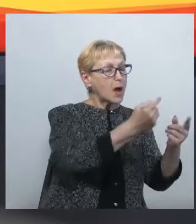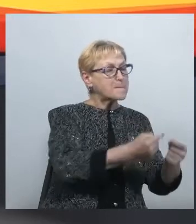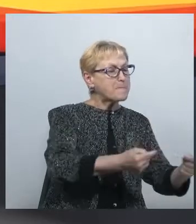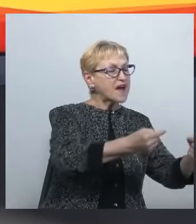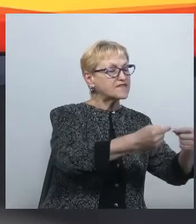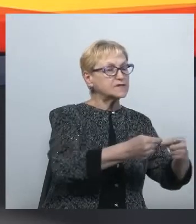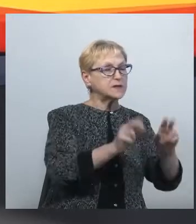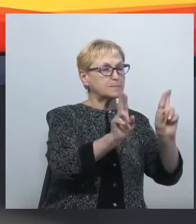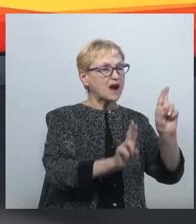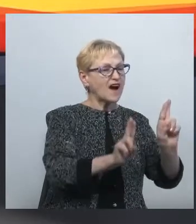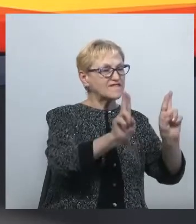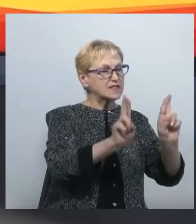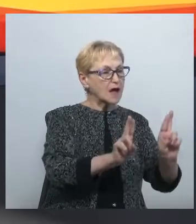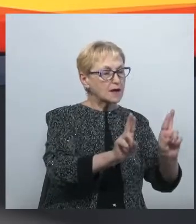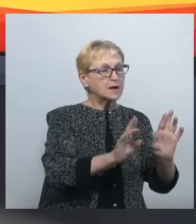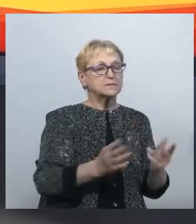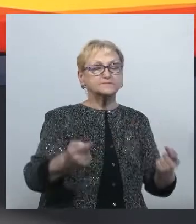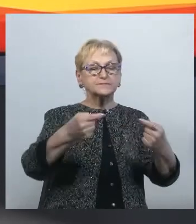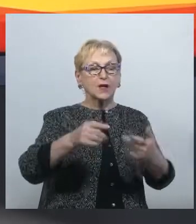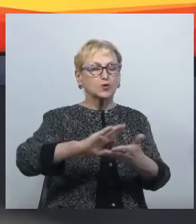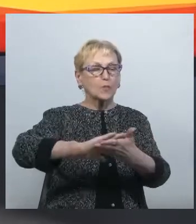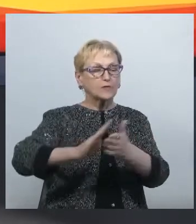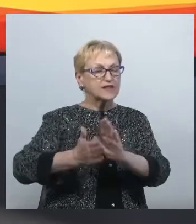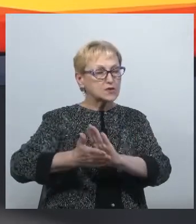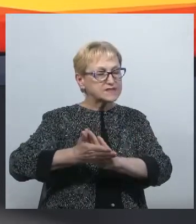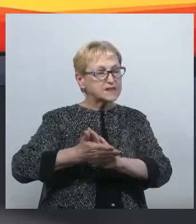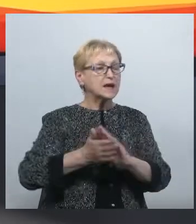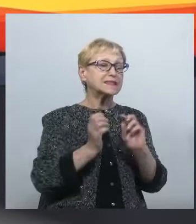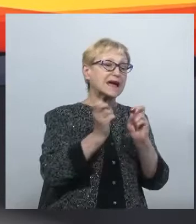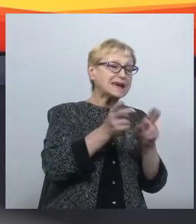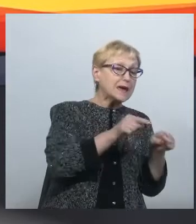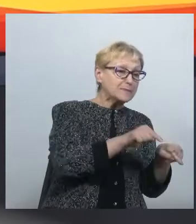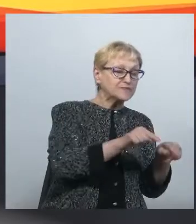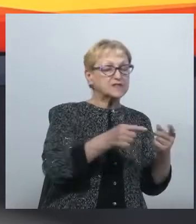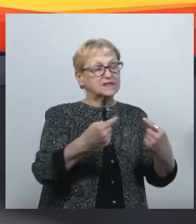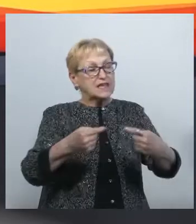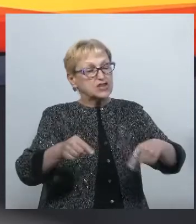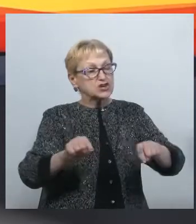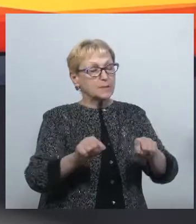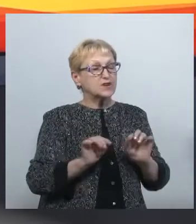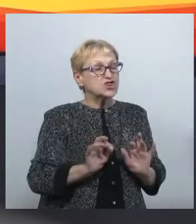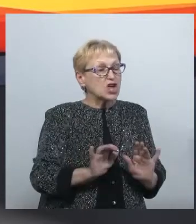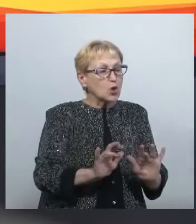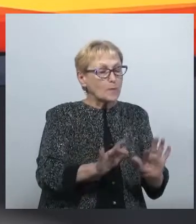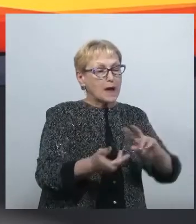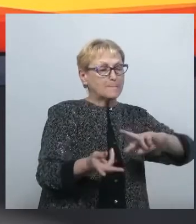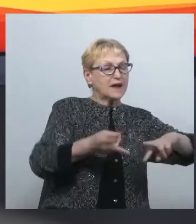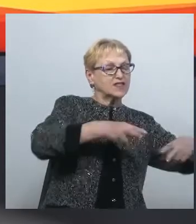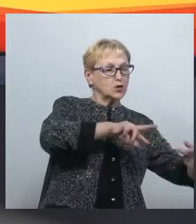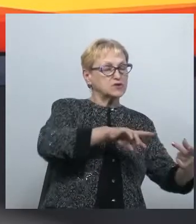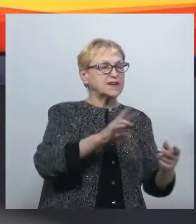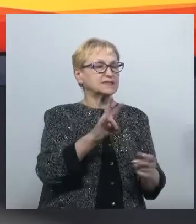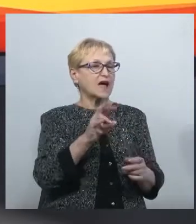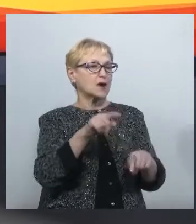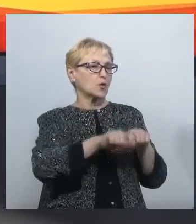industry sets its own rules and commitments, and these commitments are